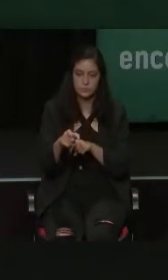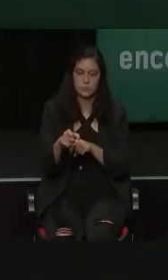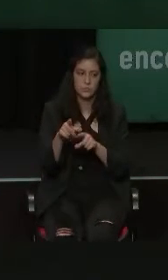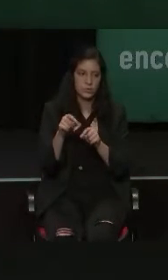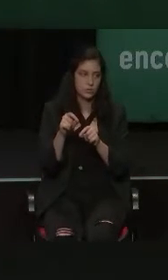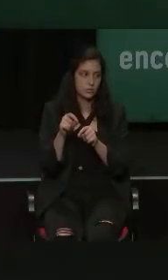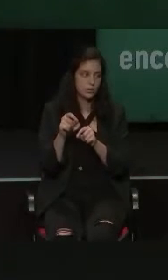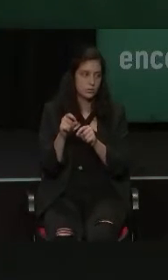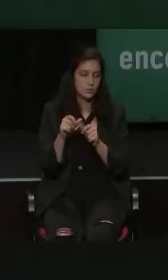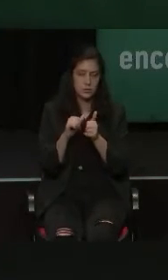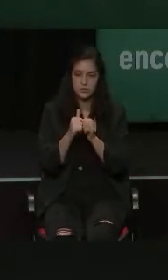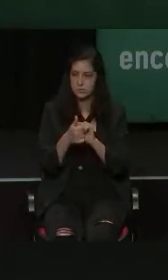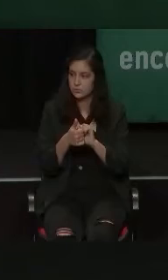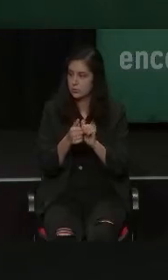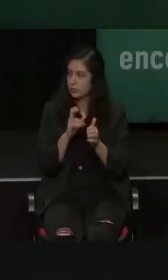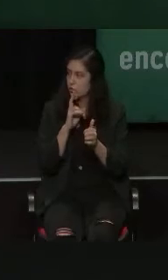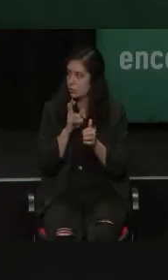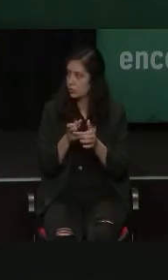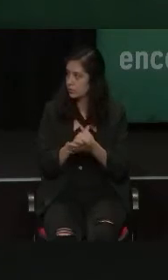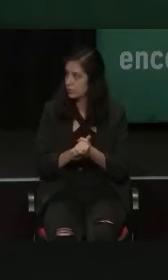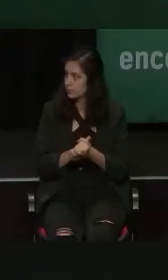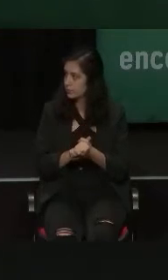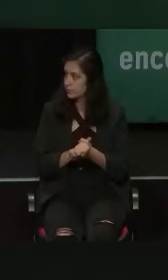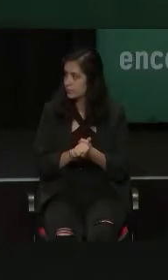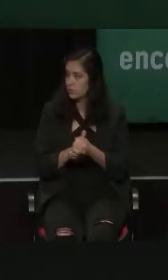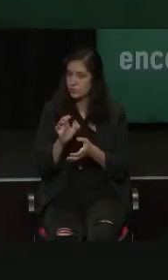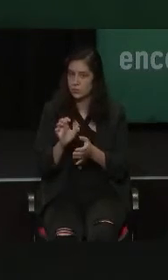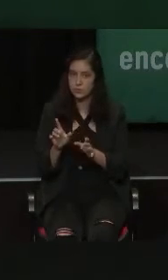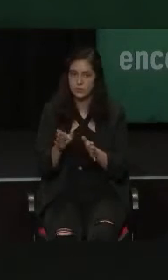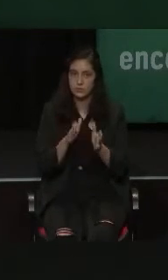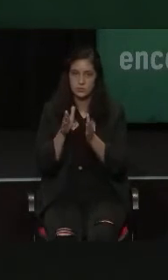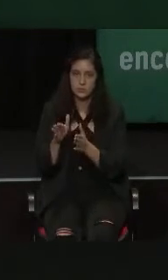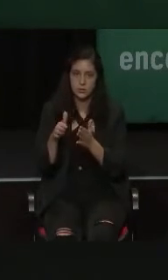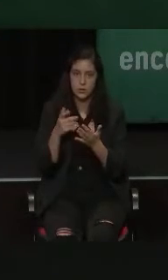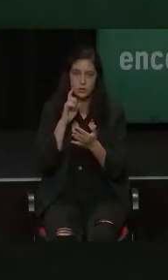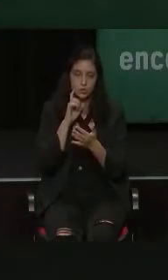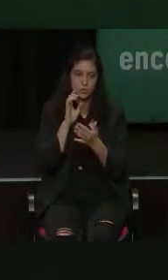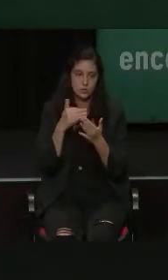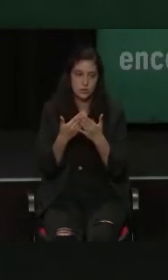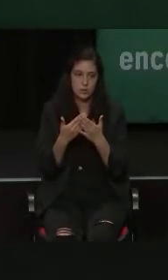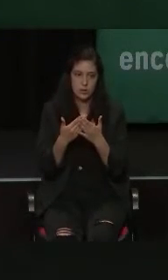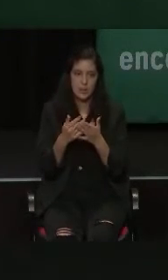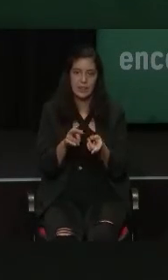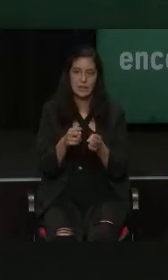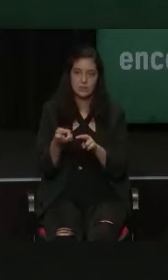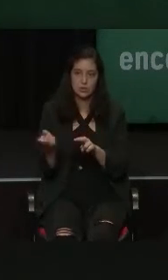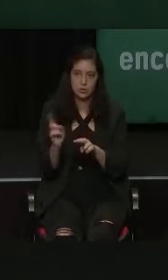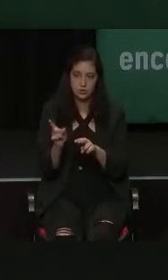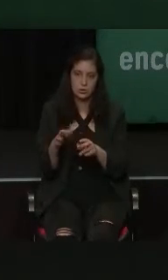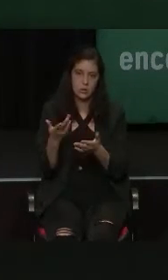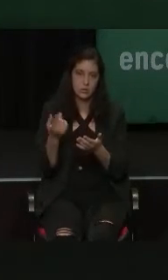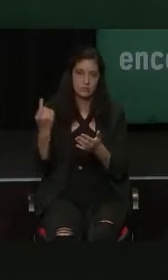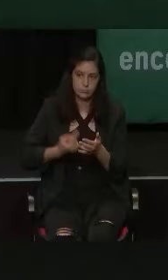due to an adaptive response. In another way, resistance is not transitory and